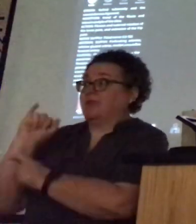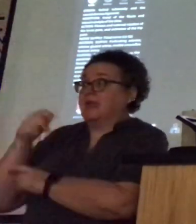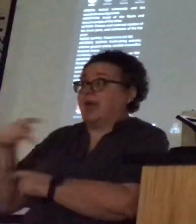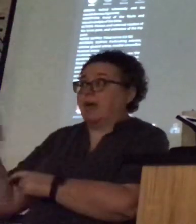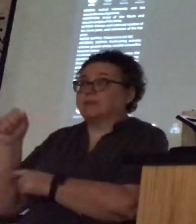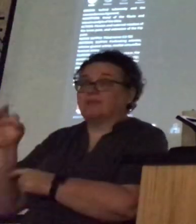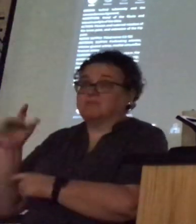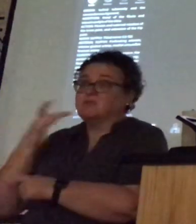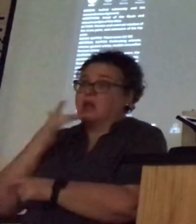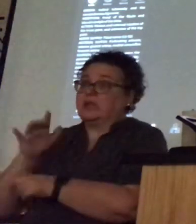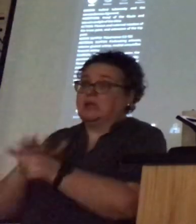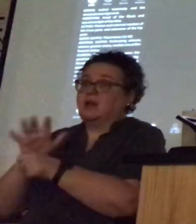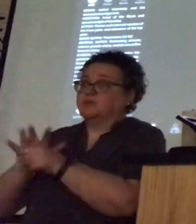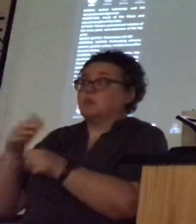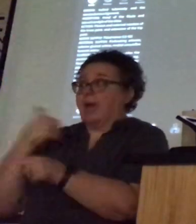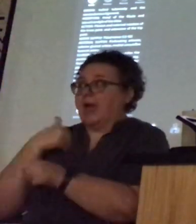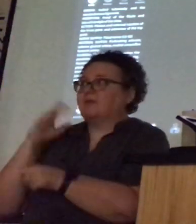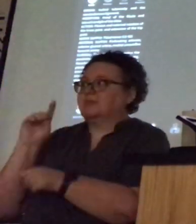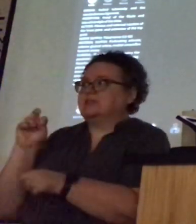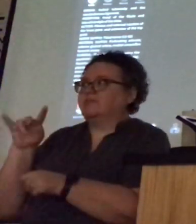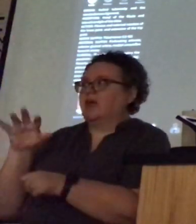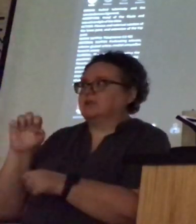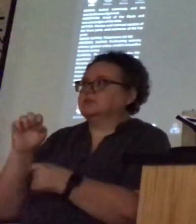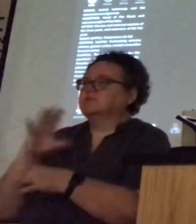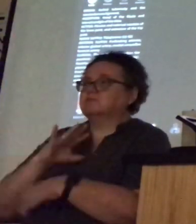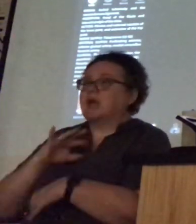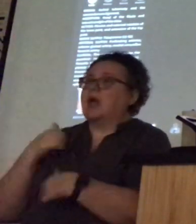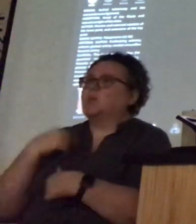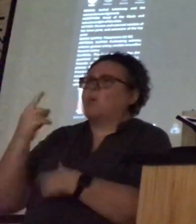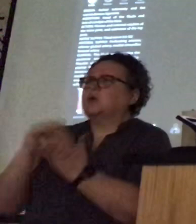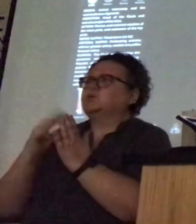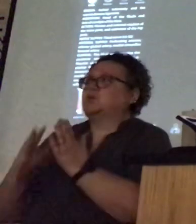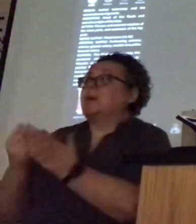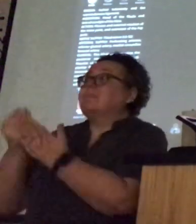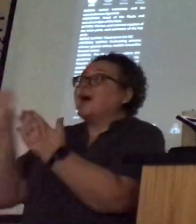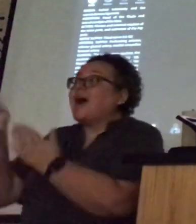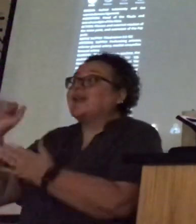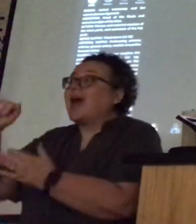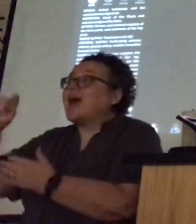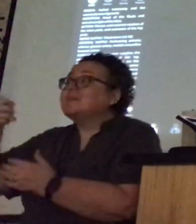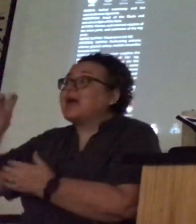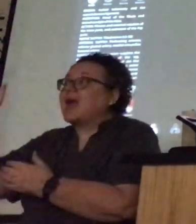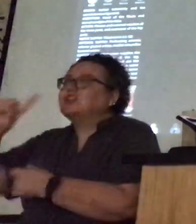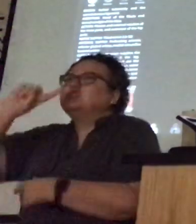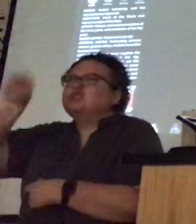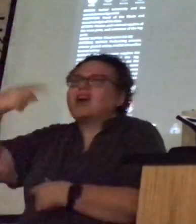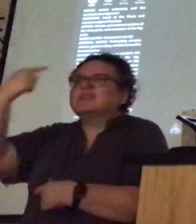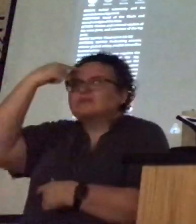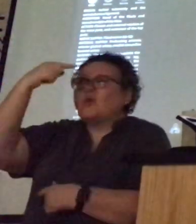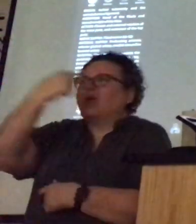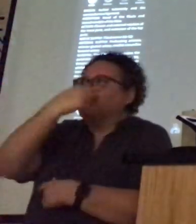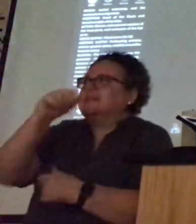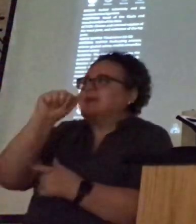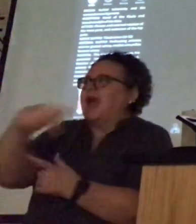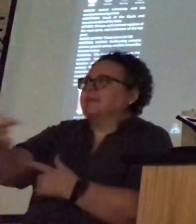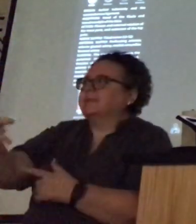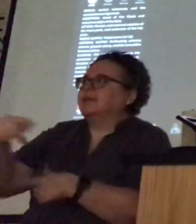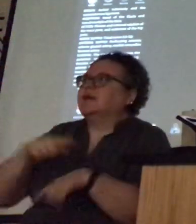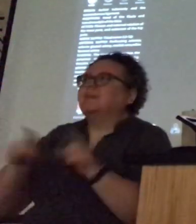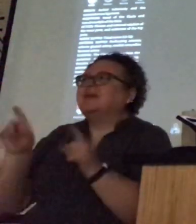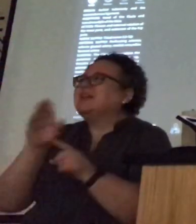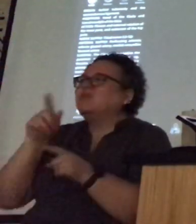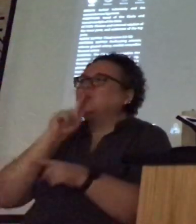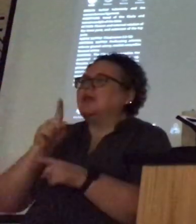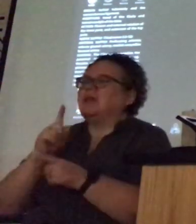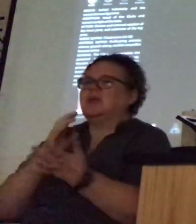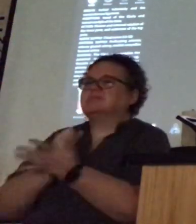device. I had a student one year, she got an iPad just so you could get this app, and she never took the time to figure out how to use